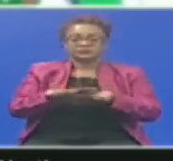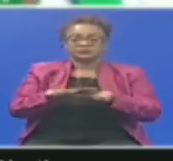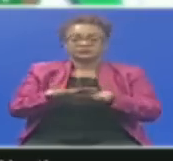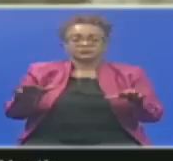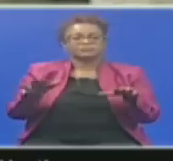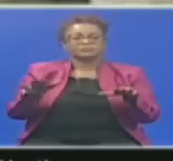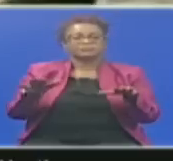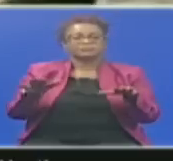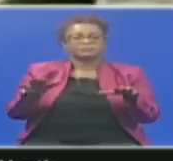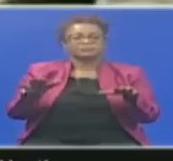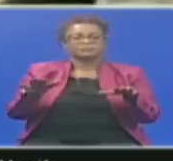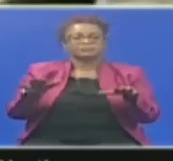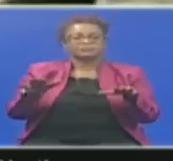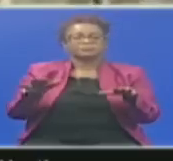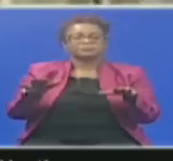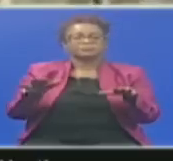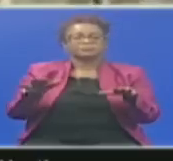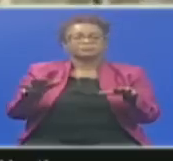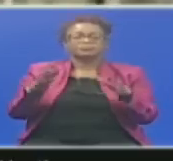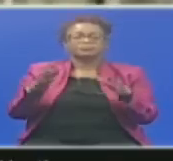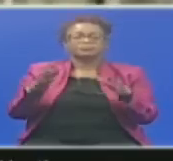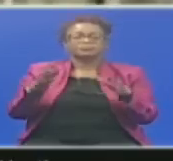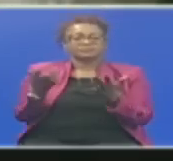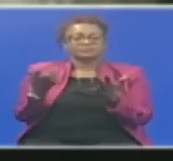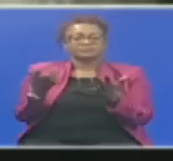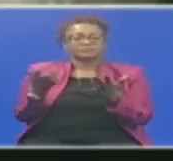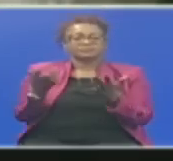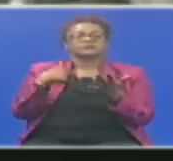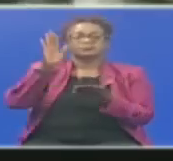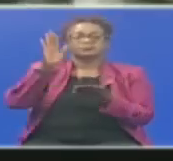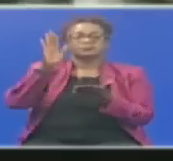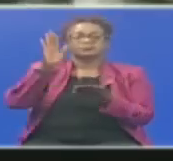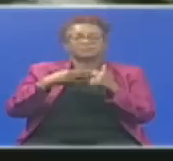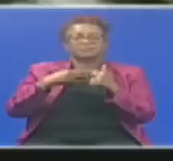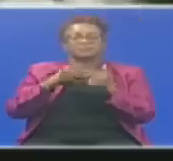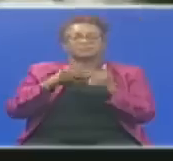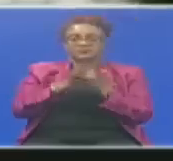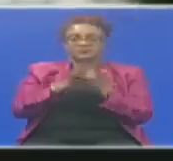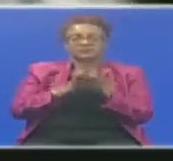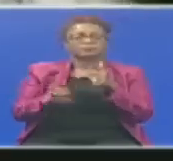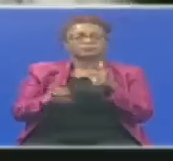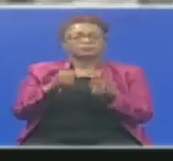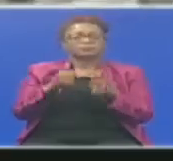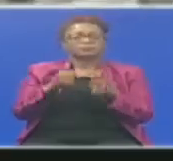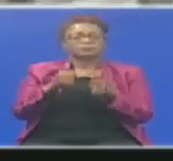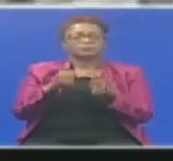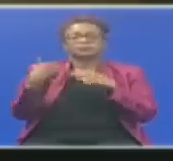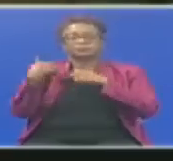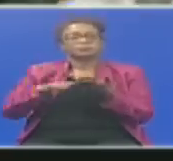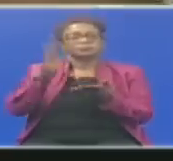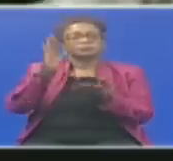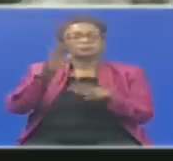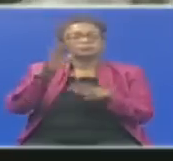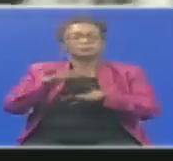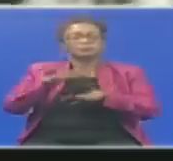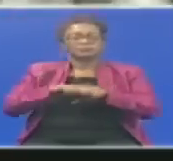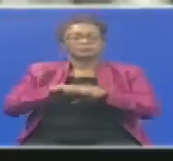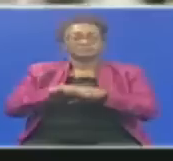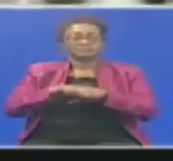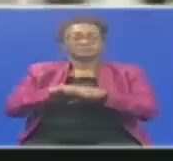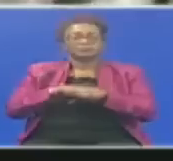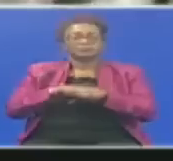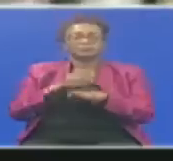Kenya has more than 8 million households, more than half of which depend exclusively on wood fuel for their